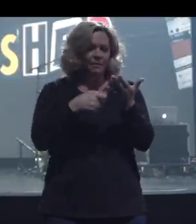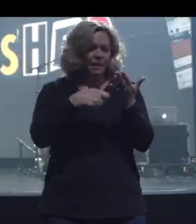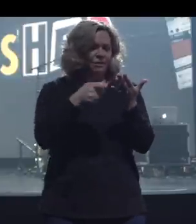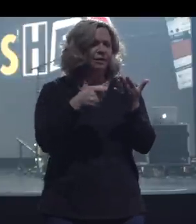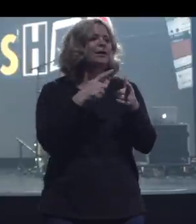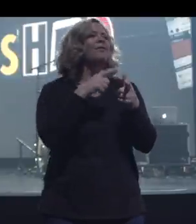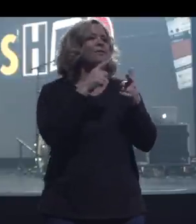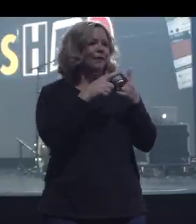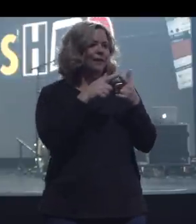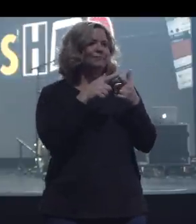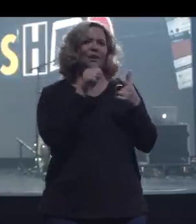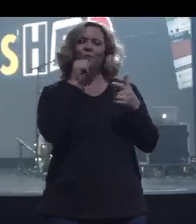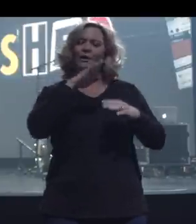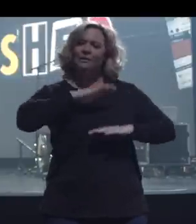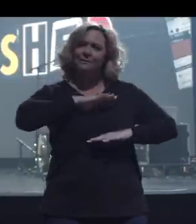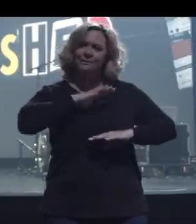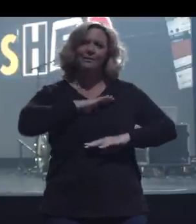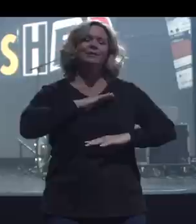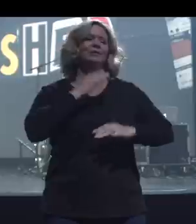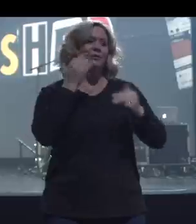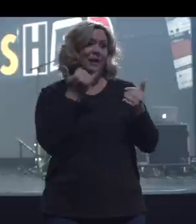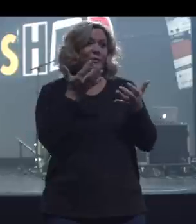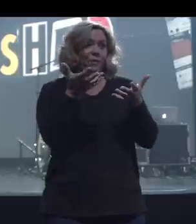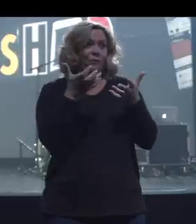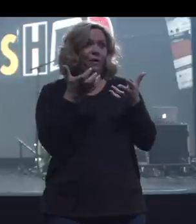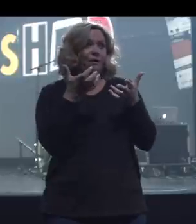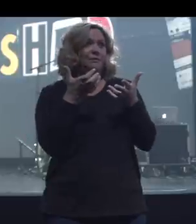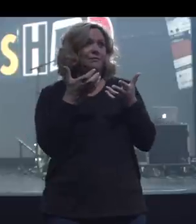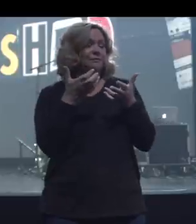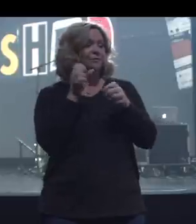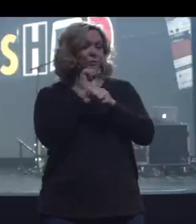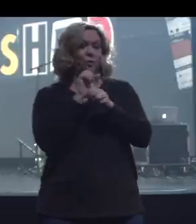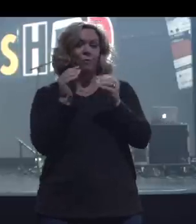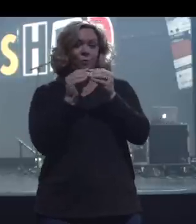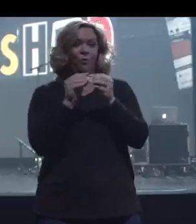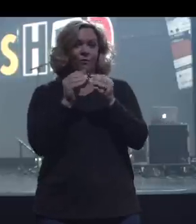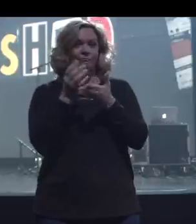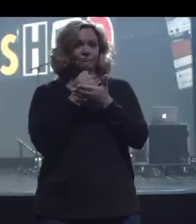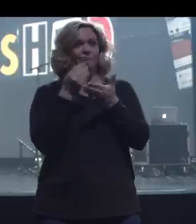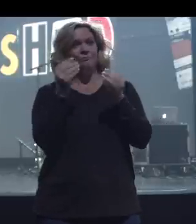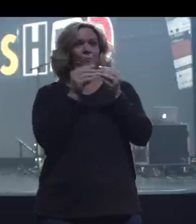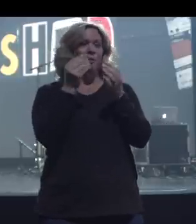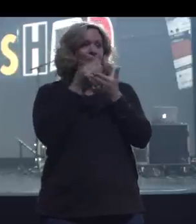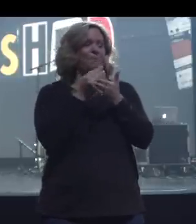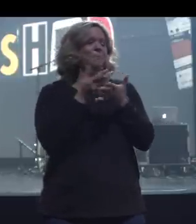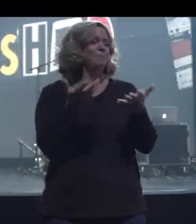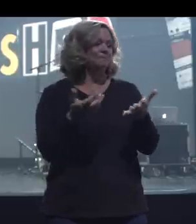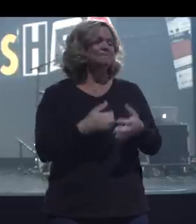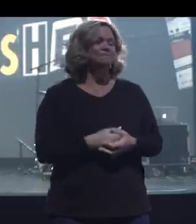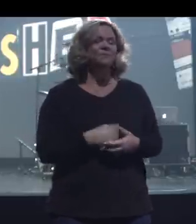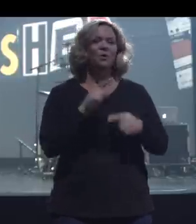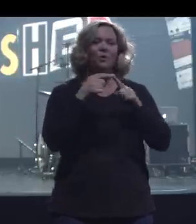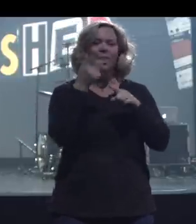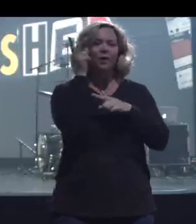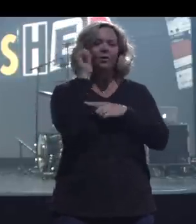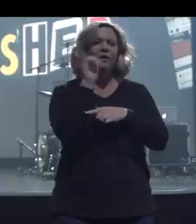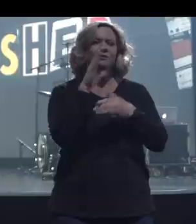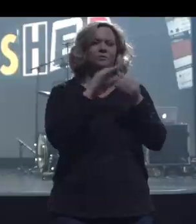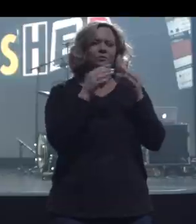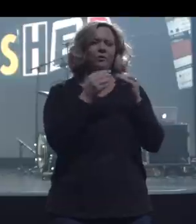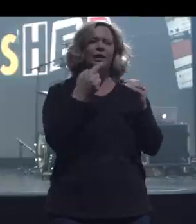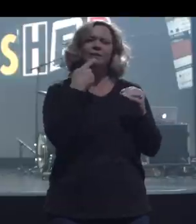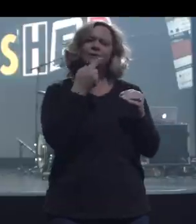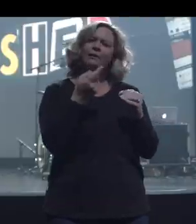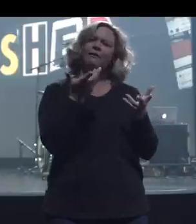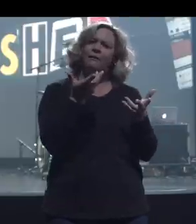a level of discontentment that they didn't even know existed inside of them. And you hear a story like that, and when I first heard it, I thought,